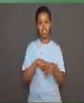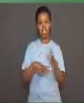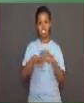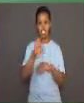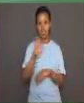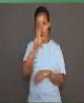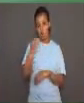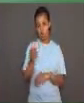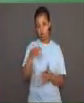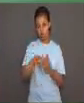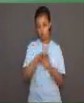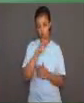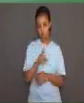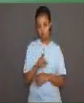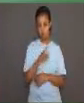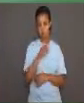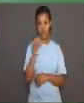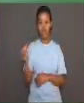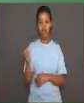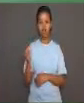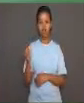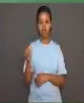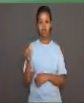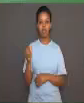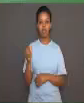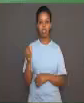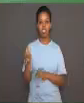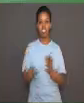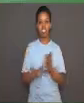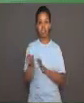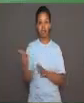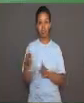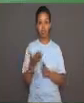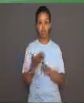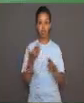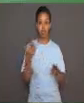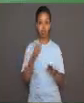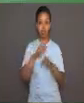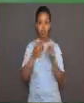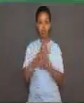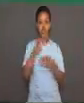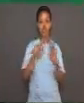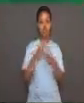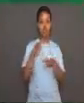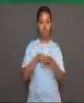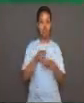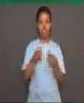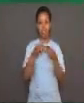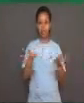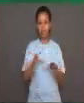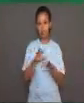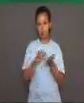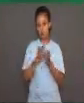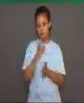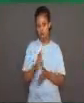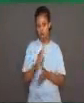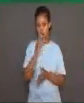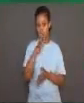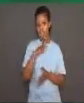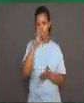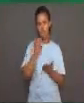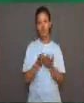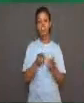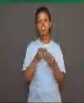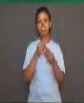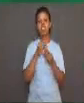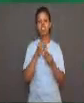Africa. They have since migrated all over the world. Human migration